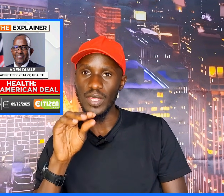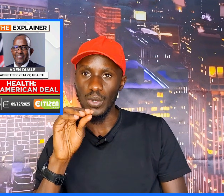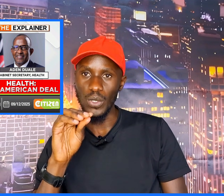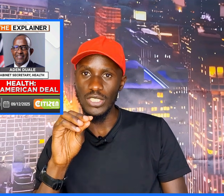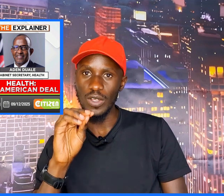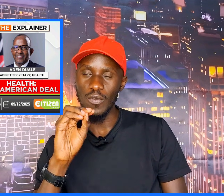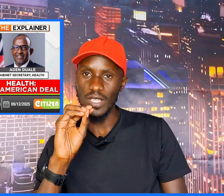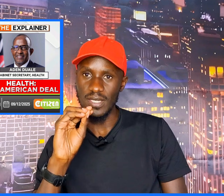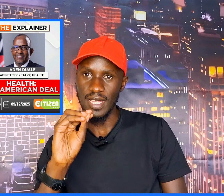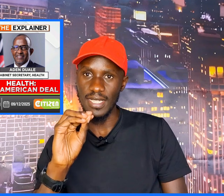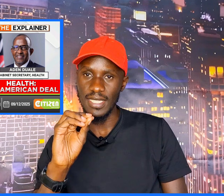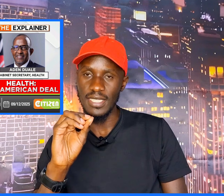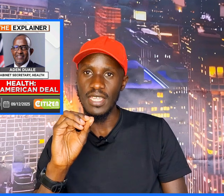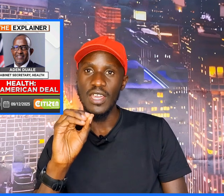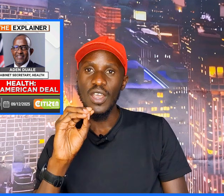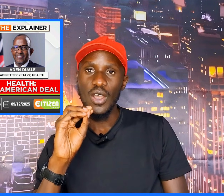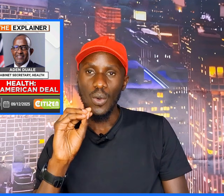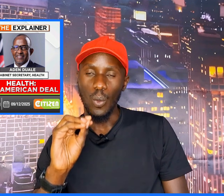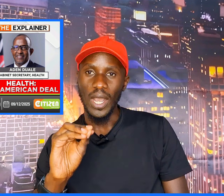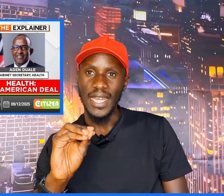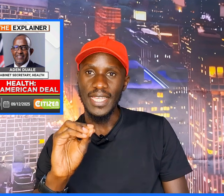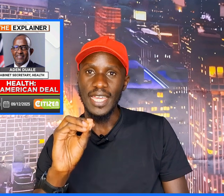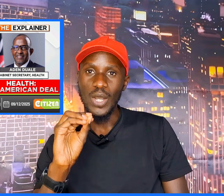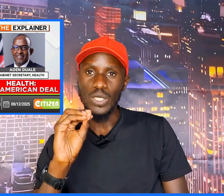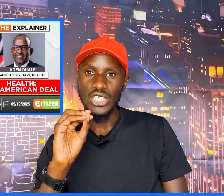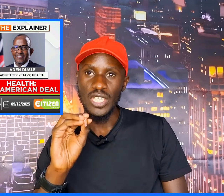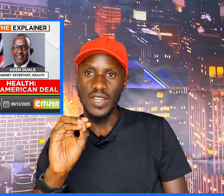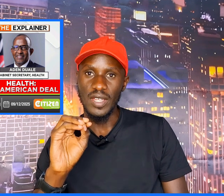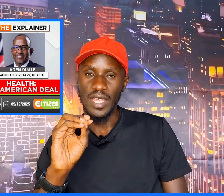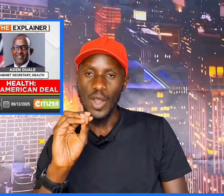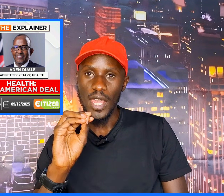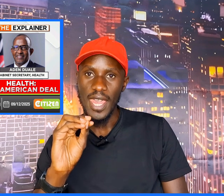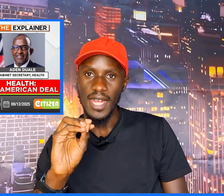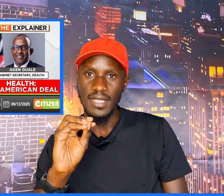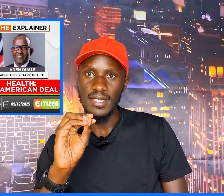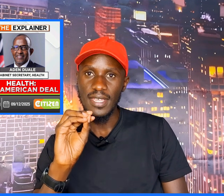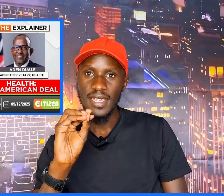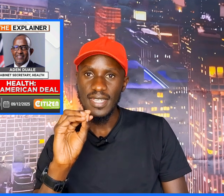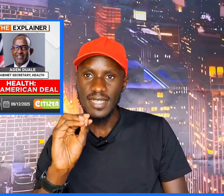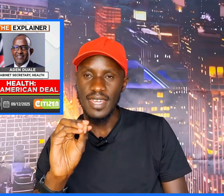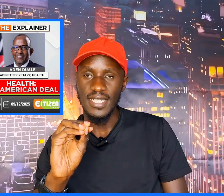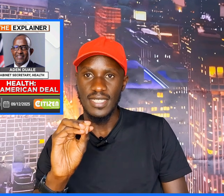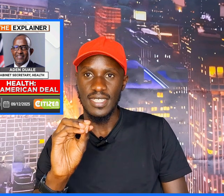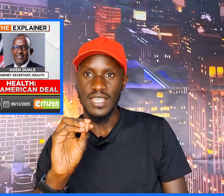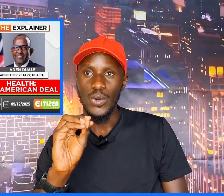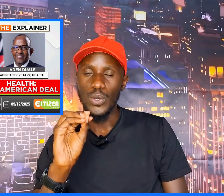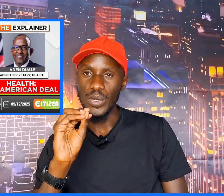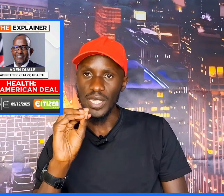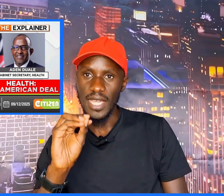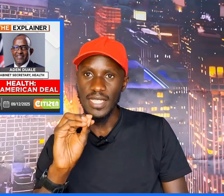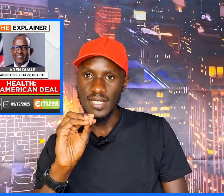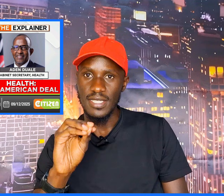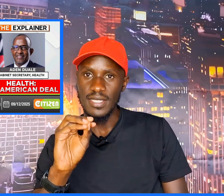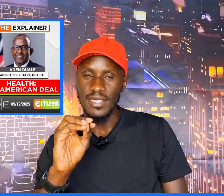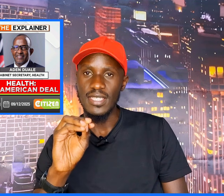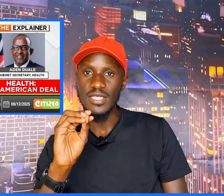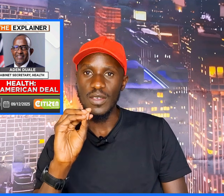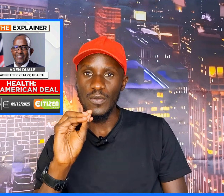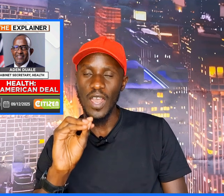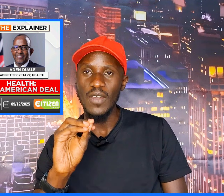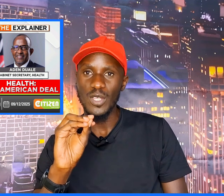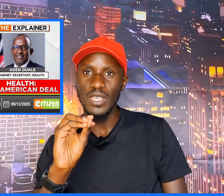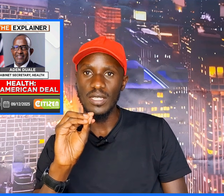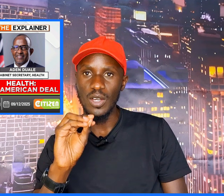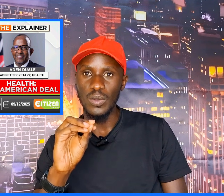Okwara on the question of exactly why are we sharing our health data with the United States in